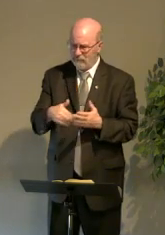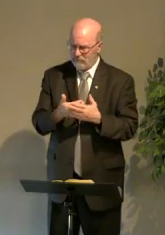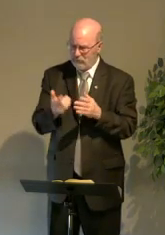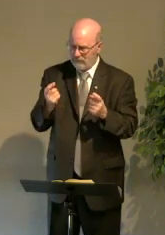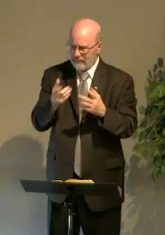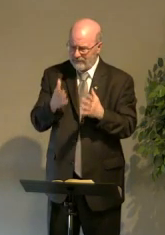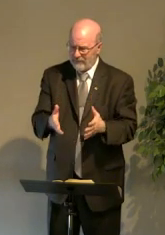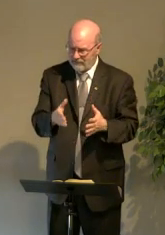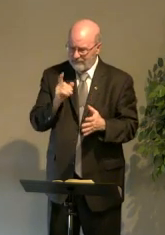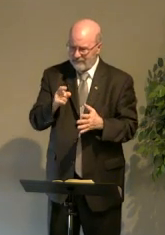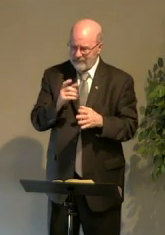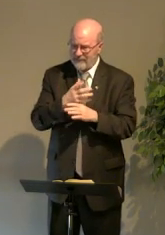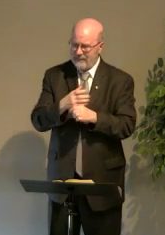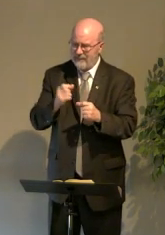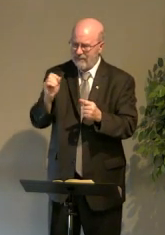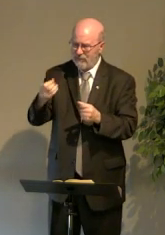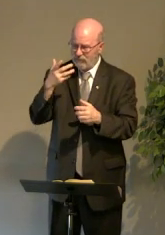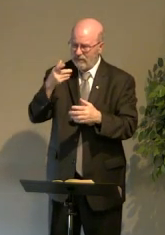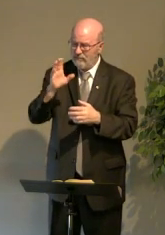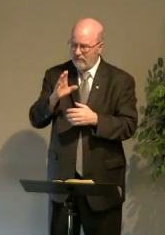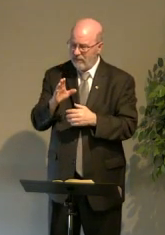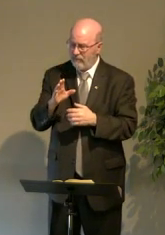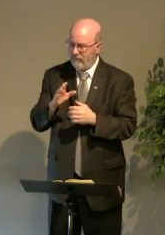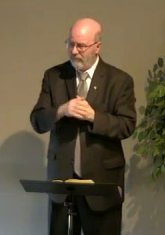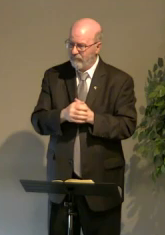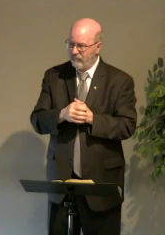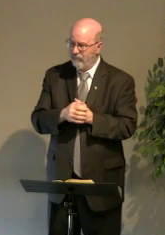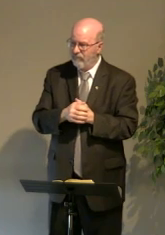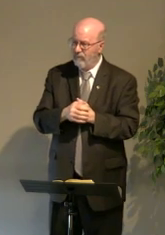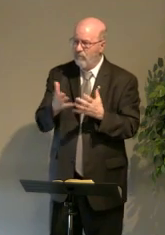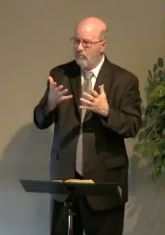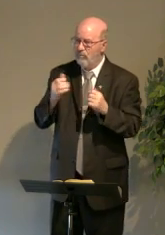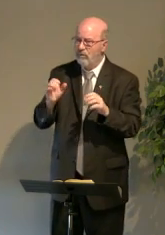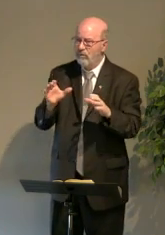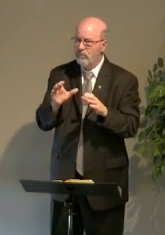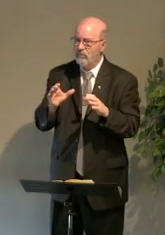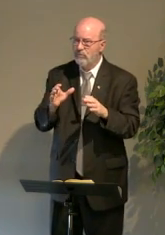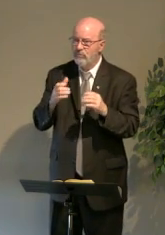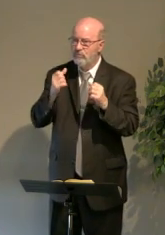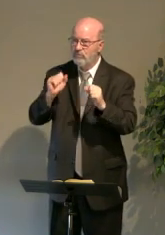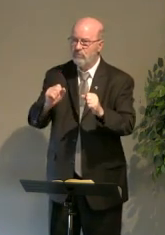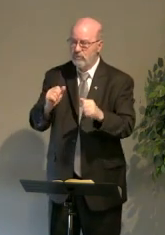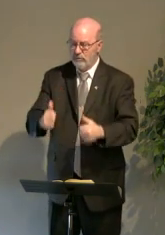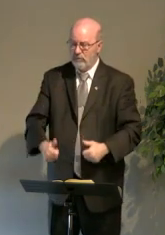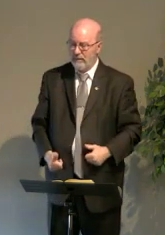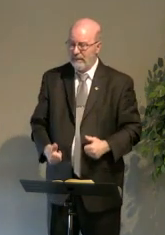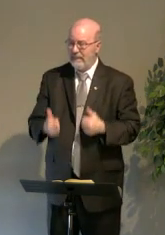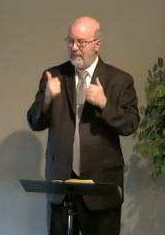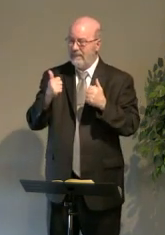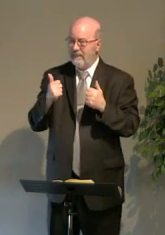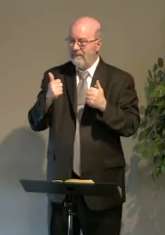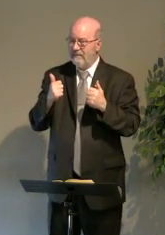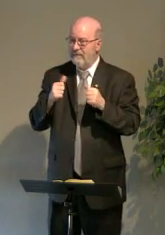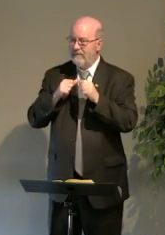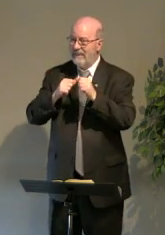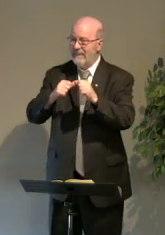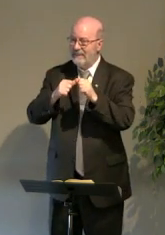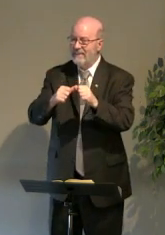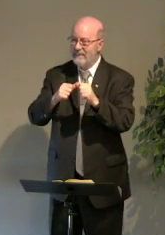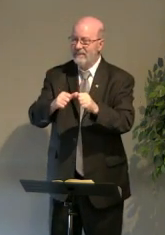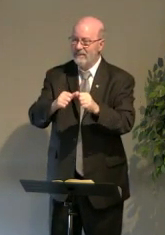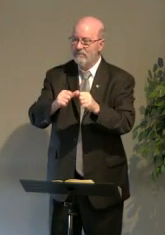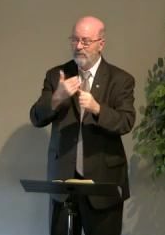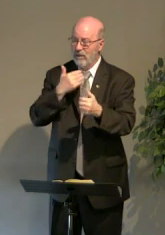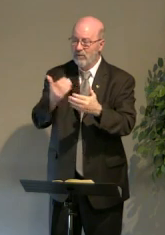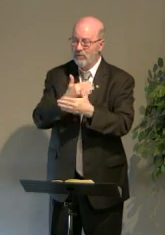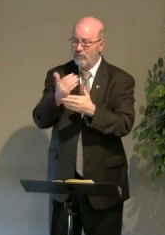sinners and in need of the grace of God. What are we trying to do? Well, we're trying to live in a way that is consistent with our